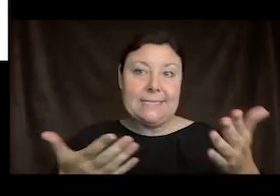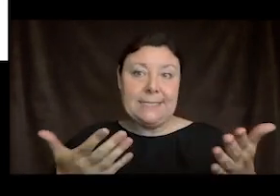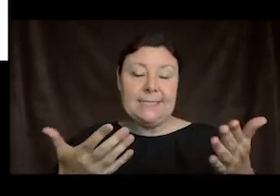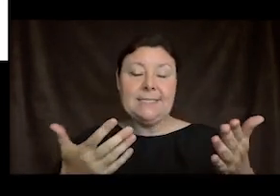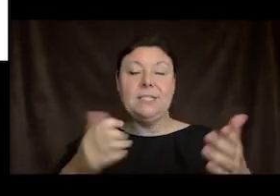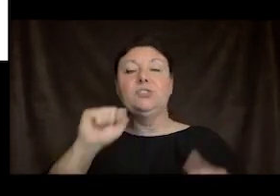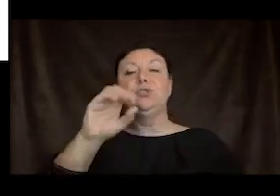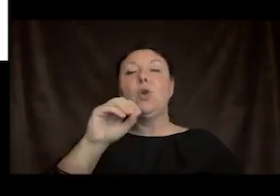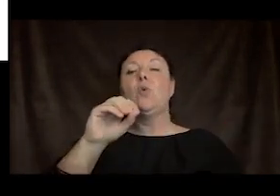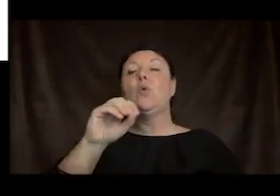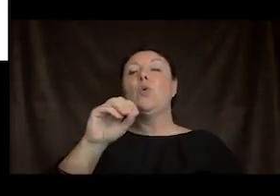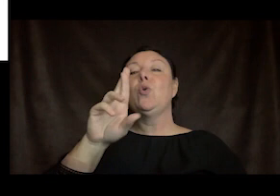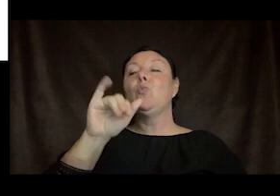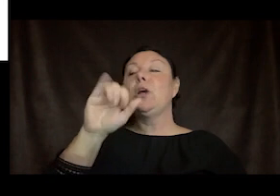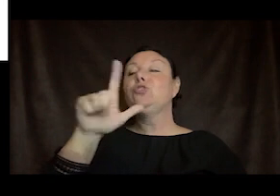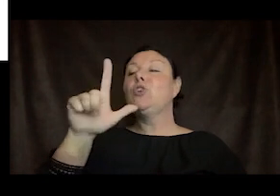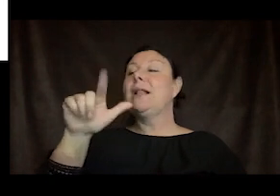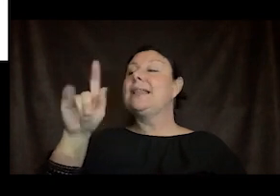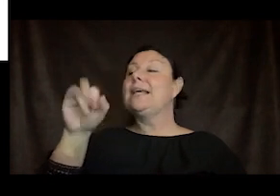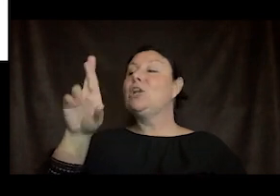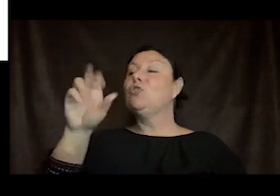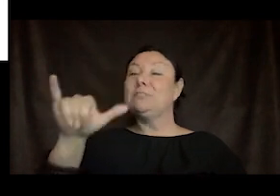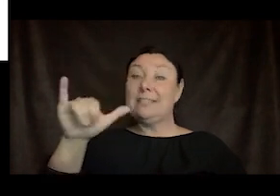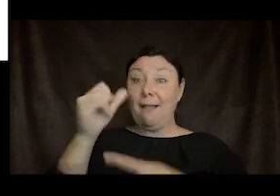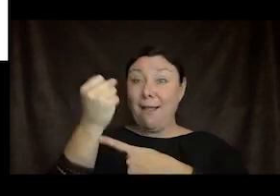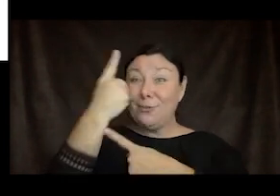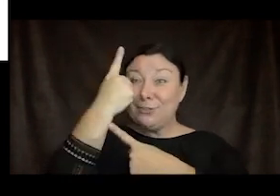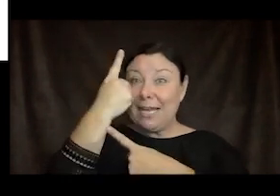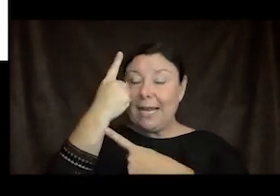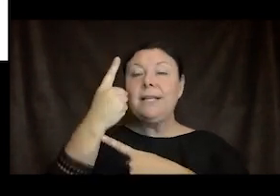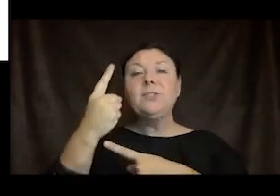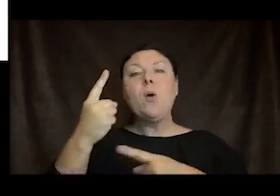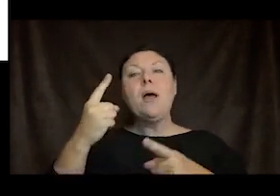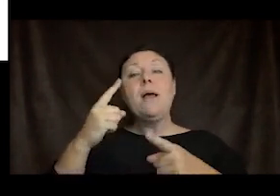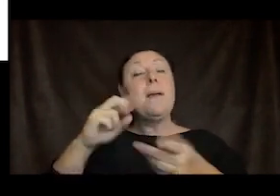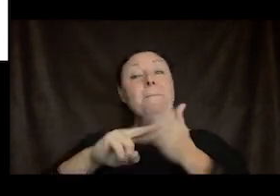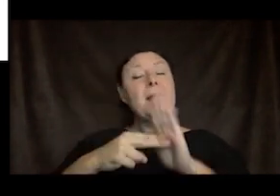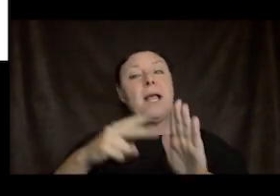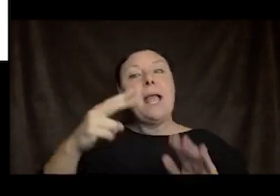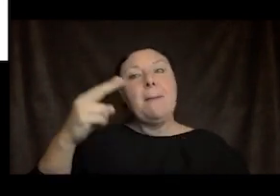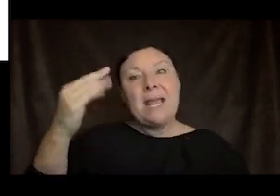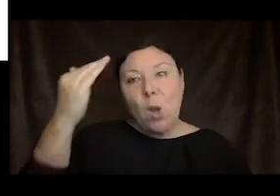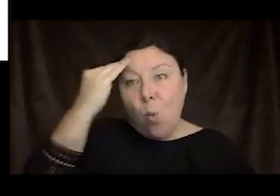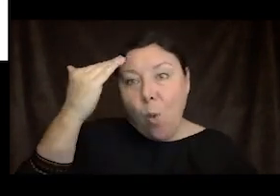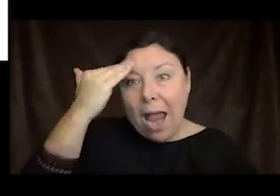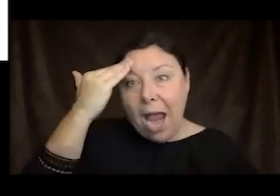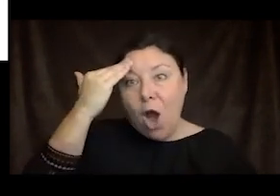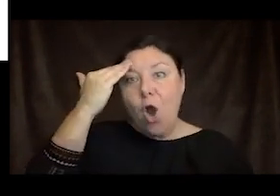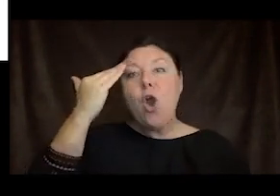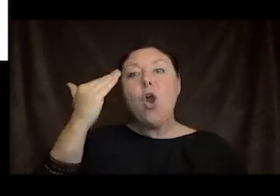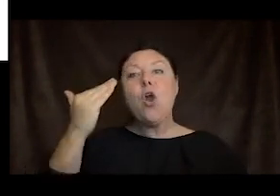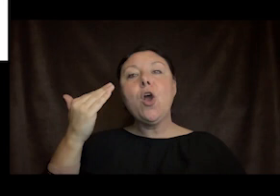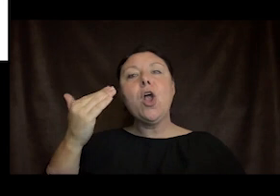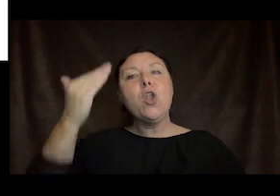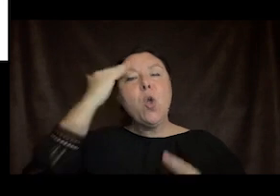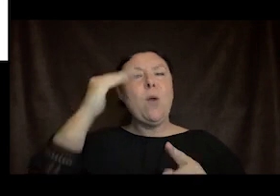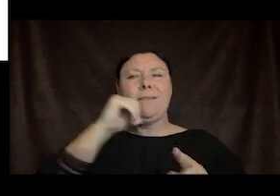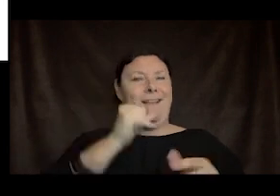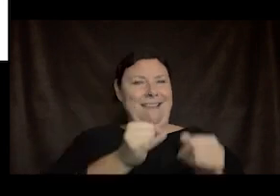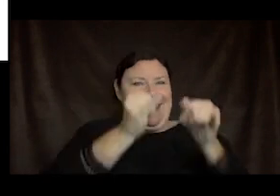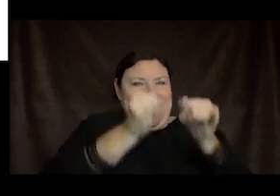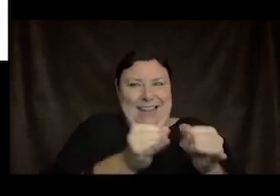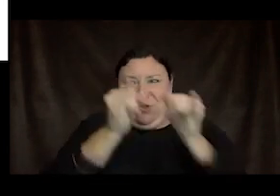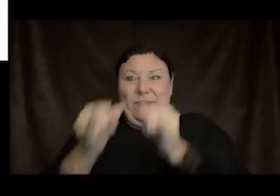key to racial literacy really rests in understanding that, having an awareness of that is just simply not